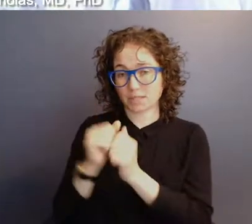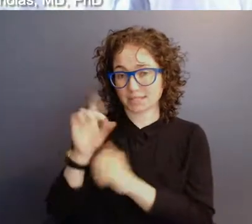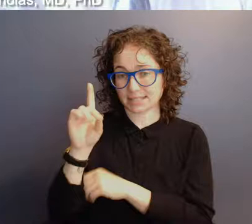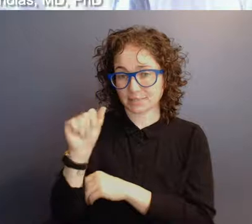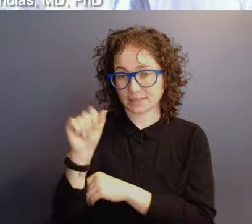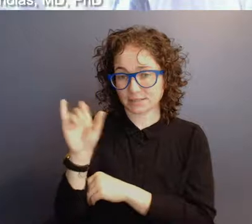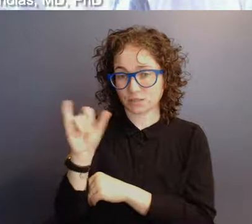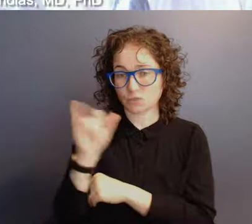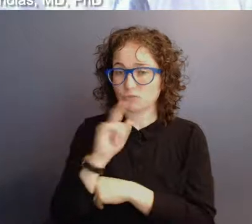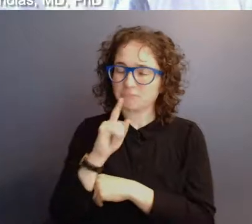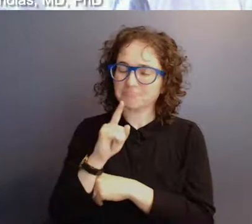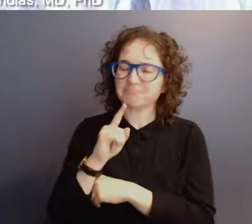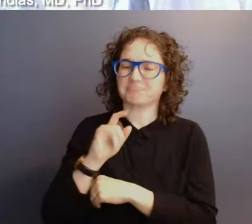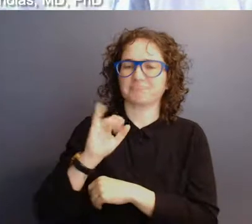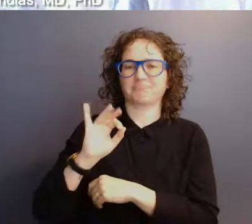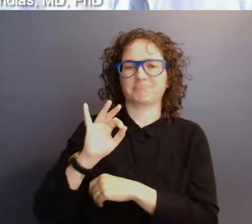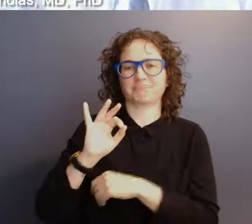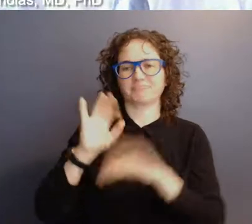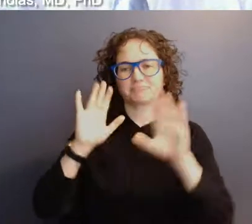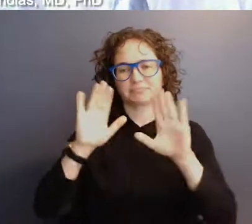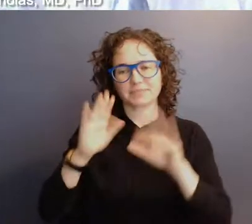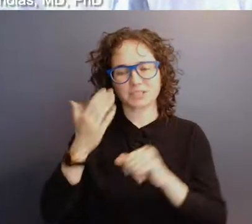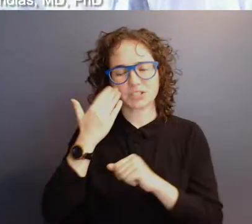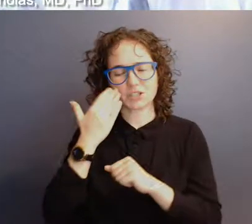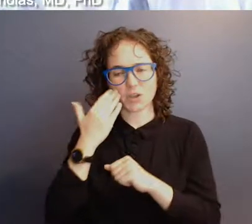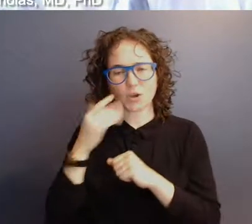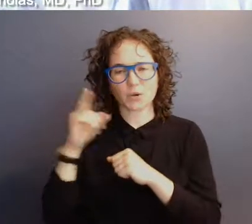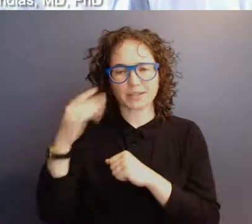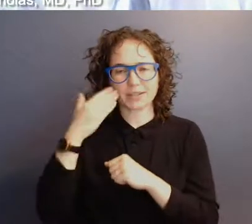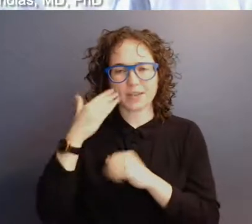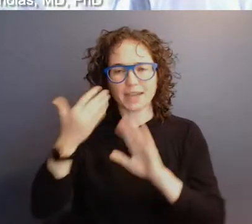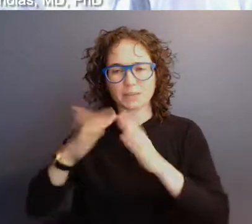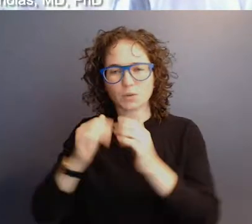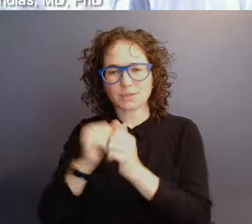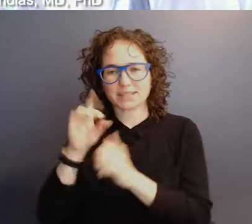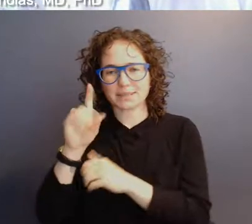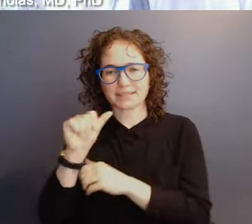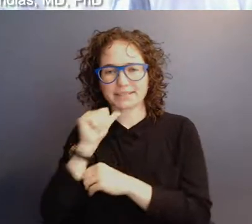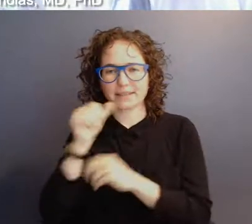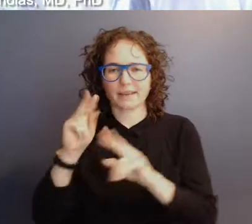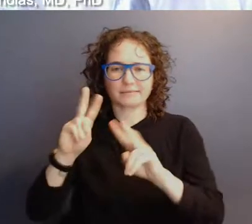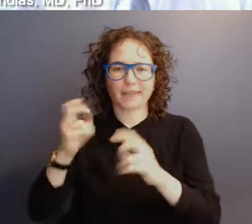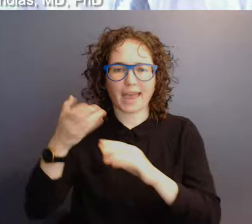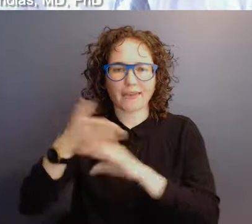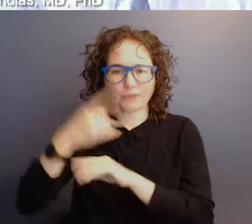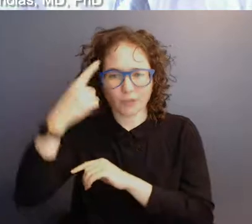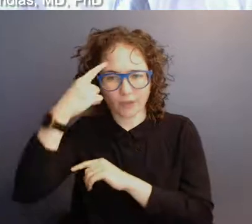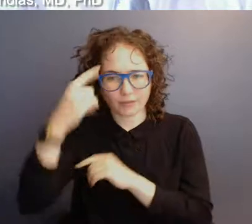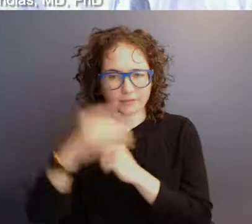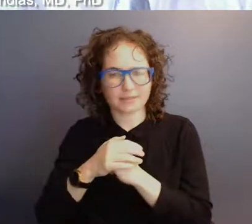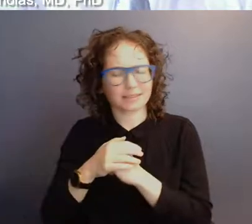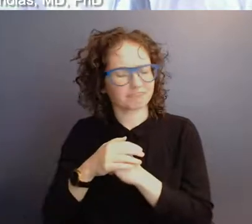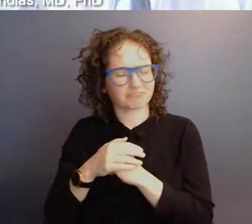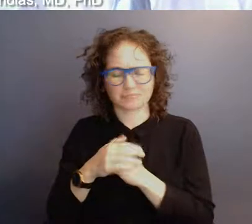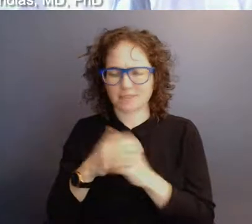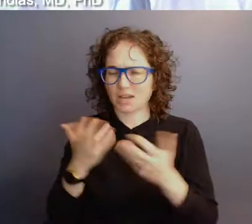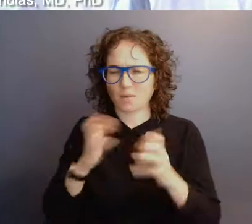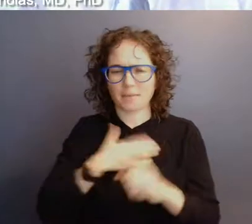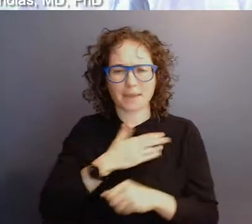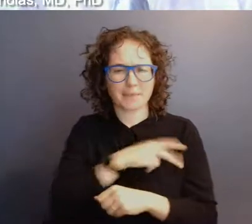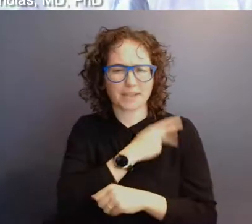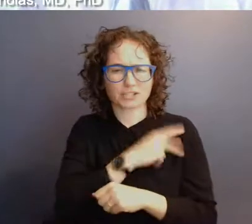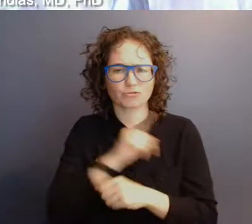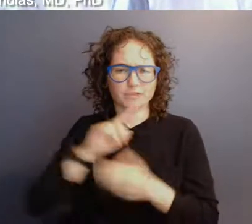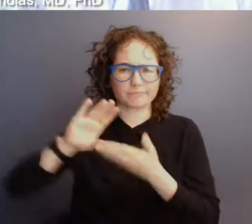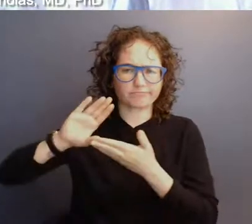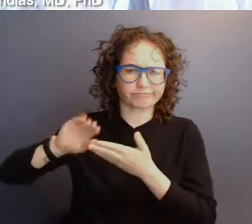that the community with disabilities is not an afterthought. My patients aren't to be marginalized in that way. They aren't to be thought